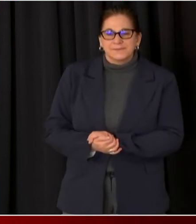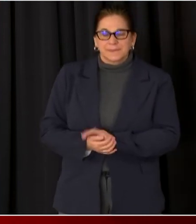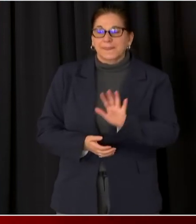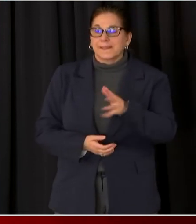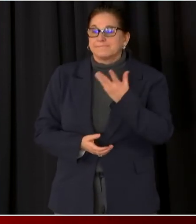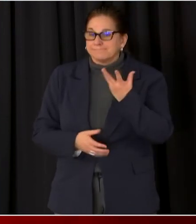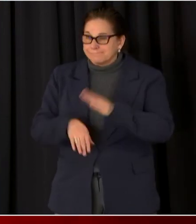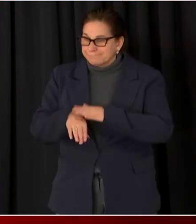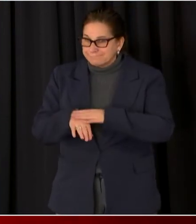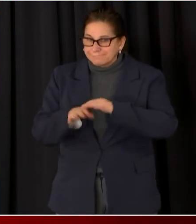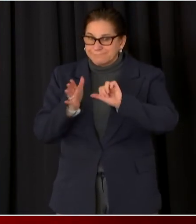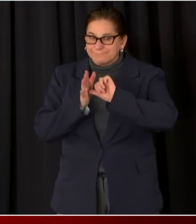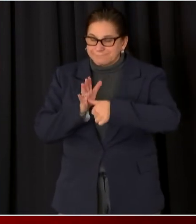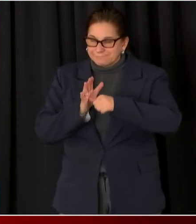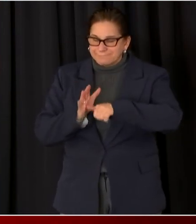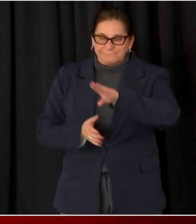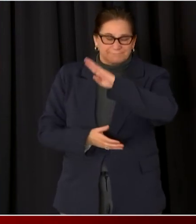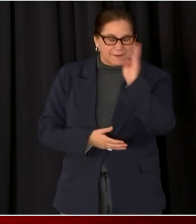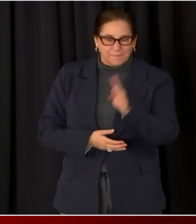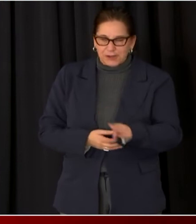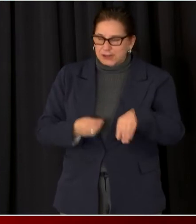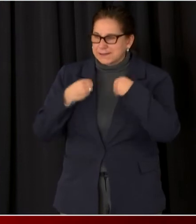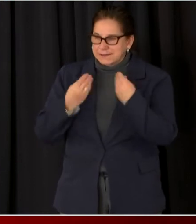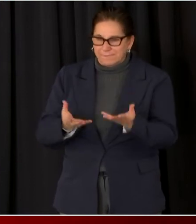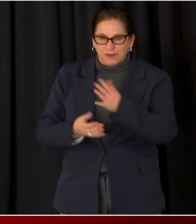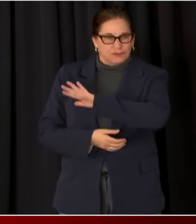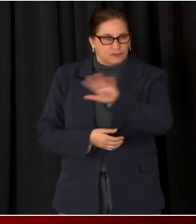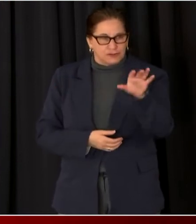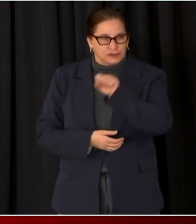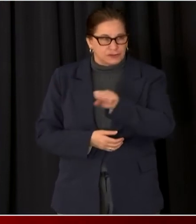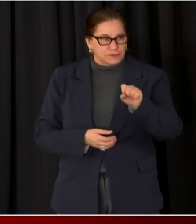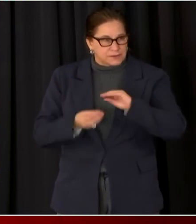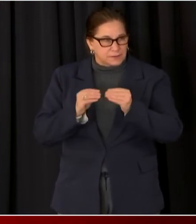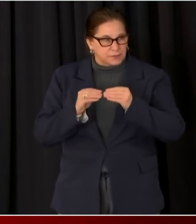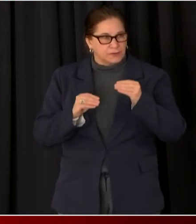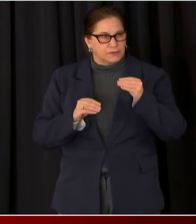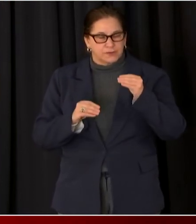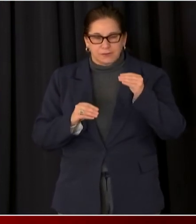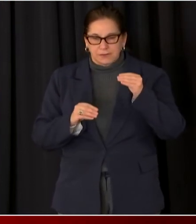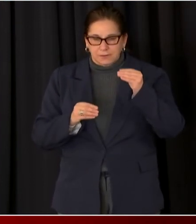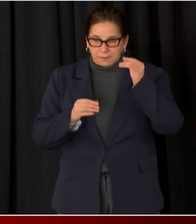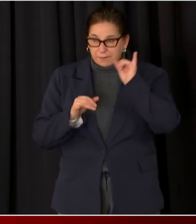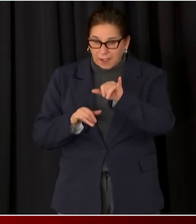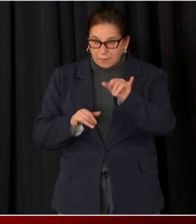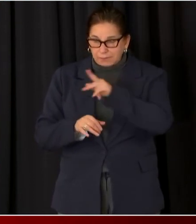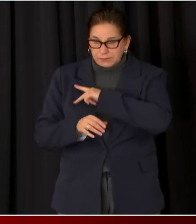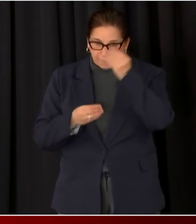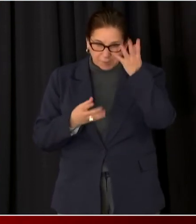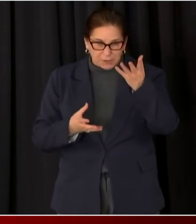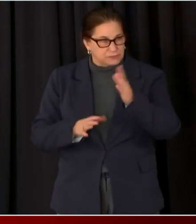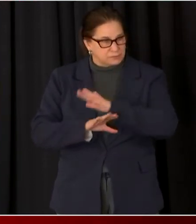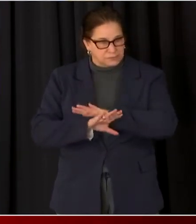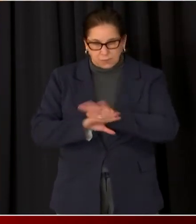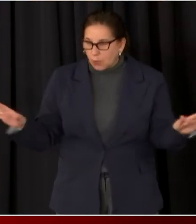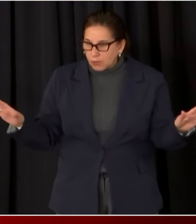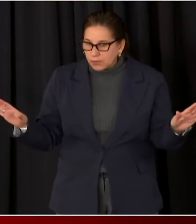Now we want to turn to our COVID update in the reports of the metrics that